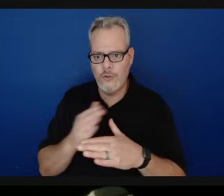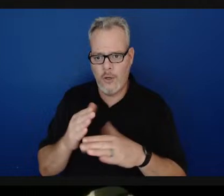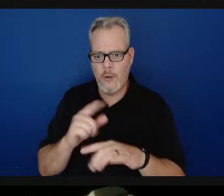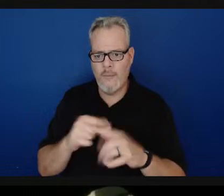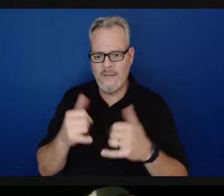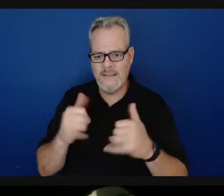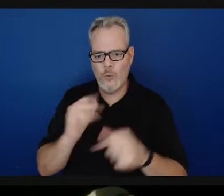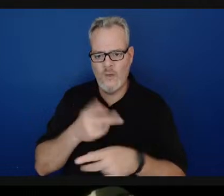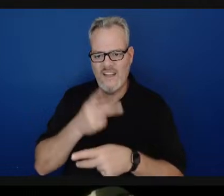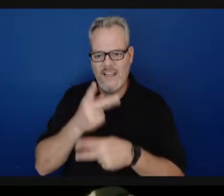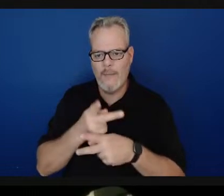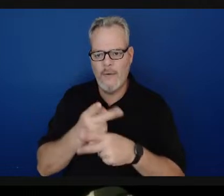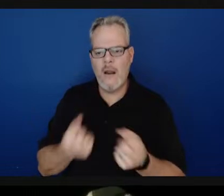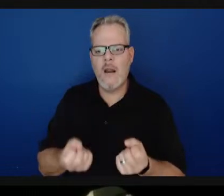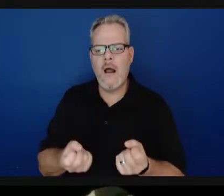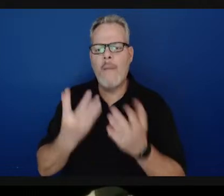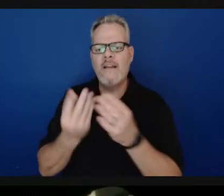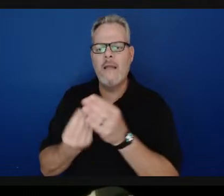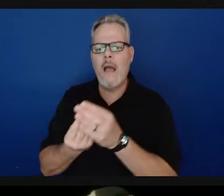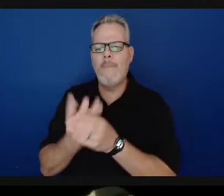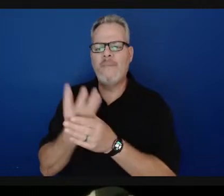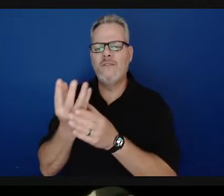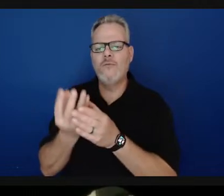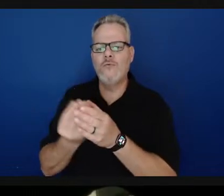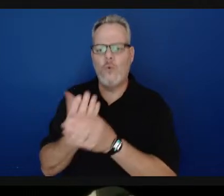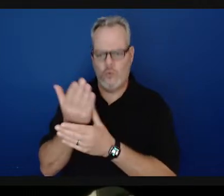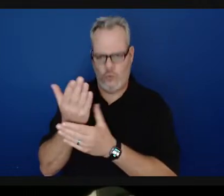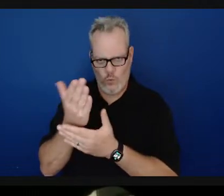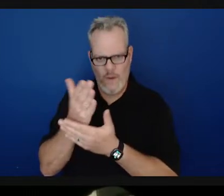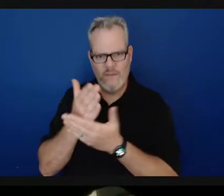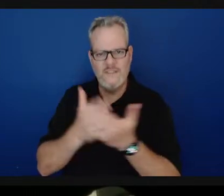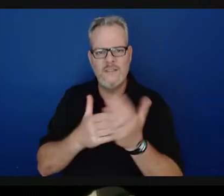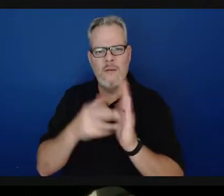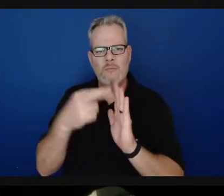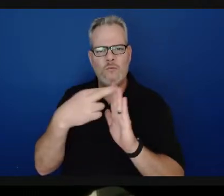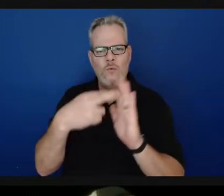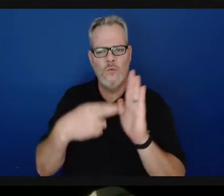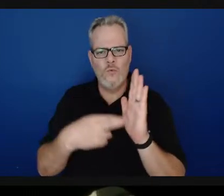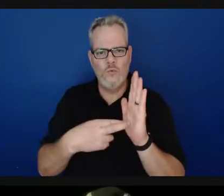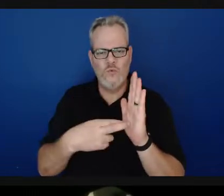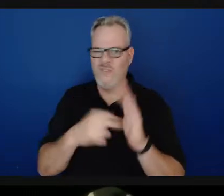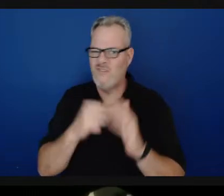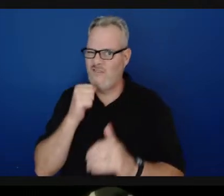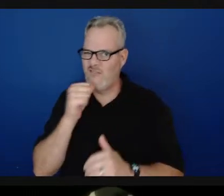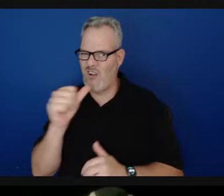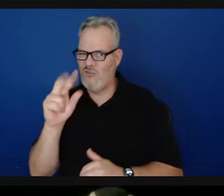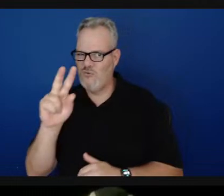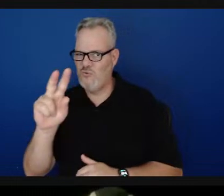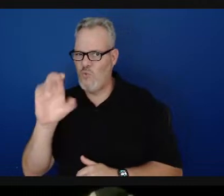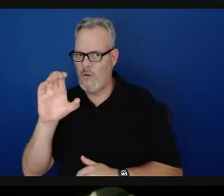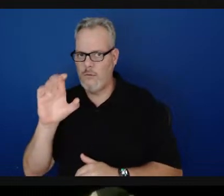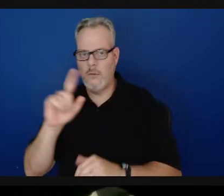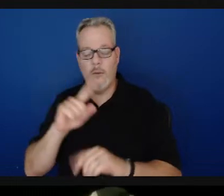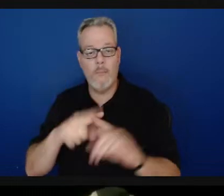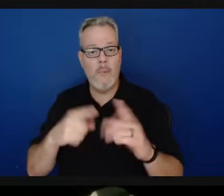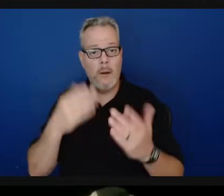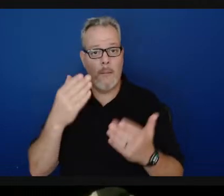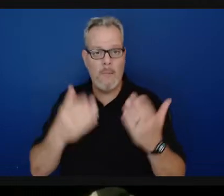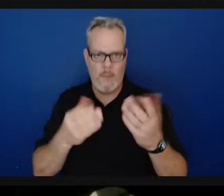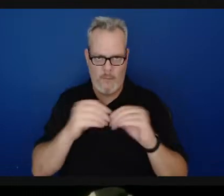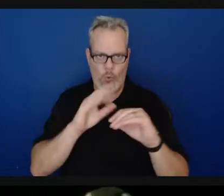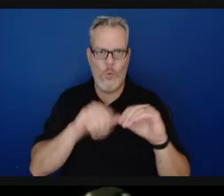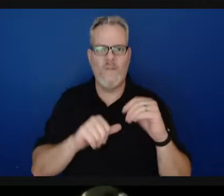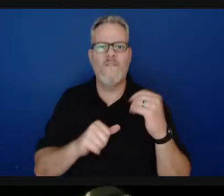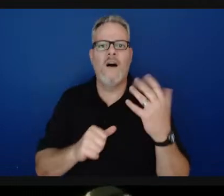surface of how many episodes, just some guidelines here, right? It's not likely to be 200, but it might not be just 5 either,